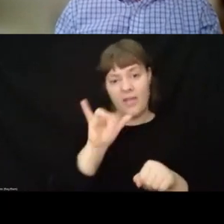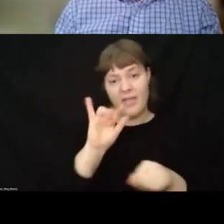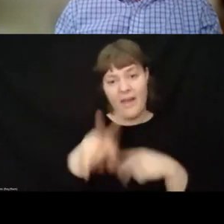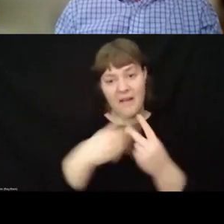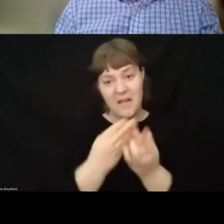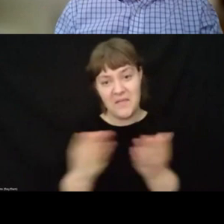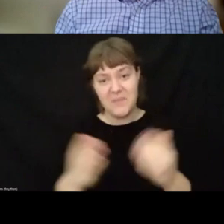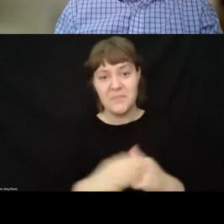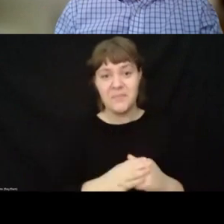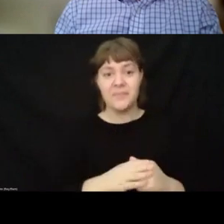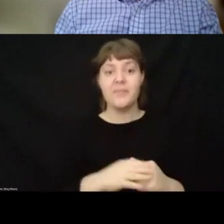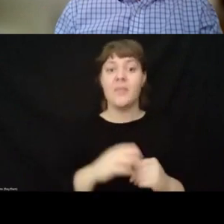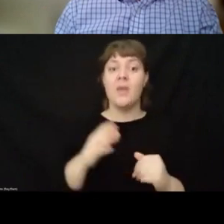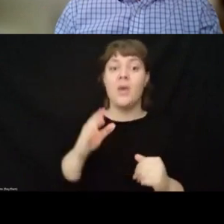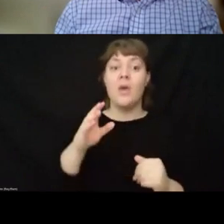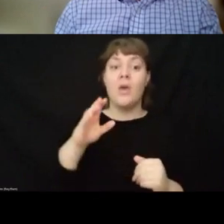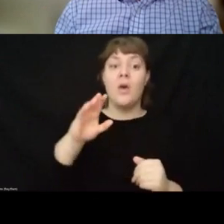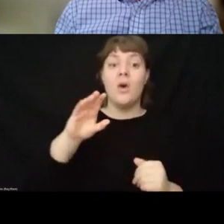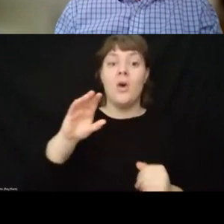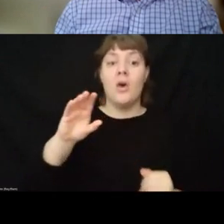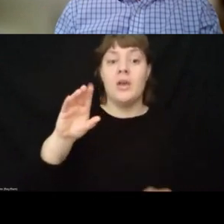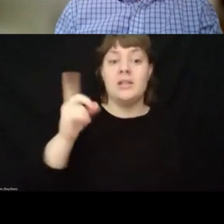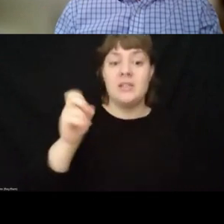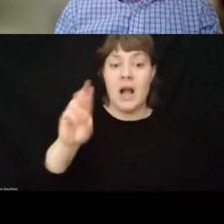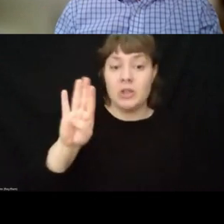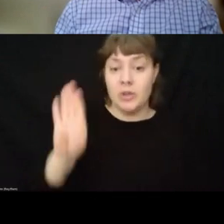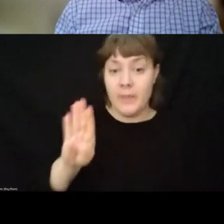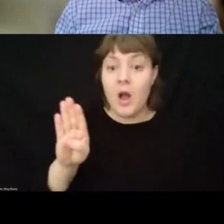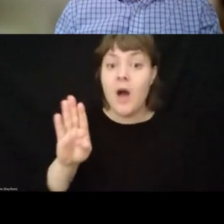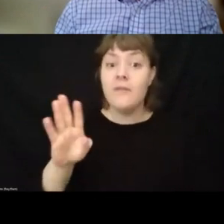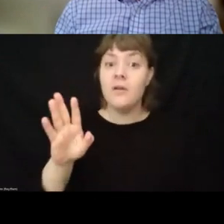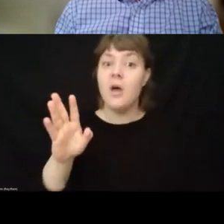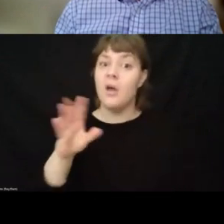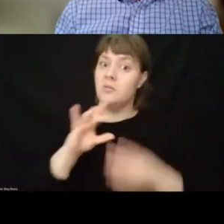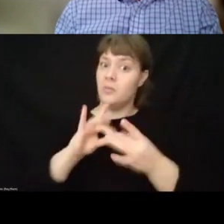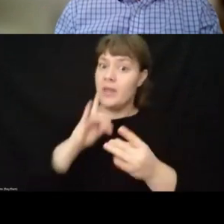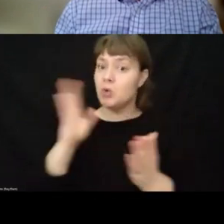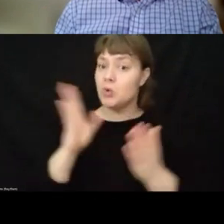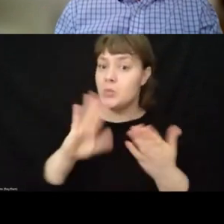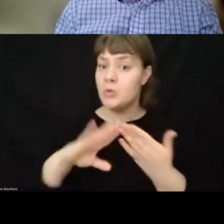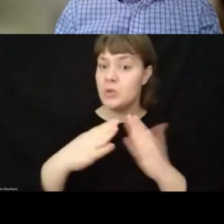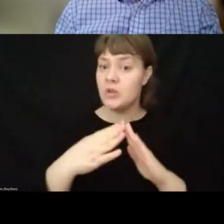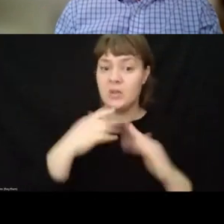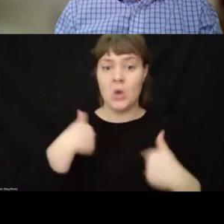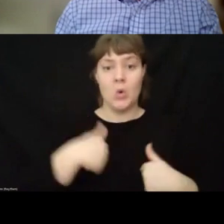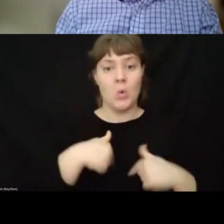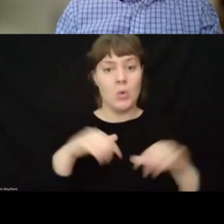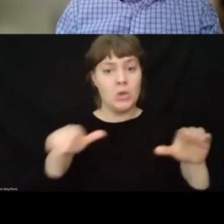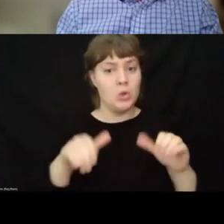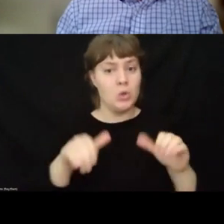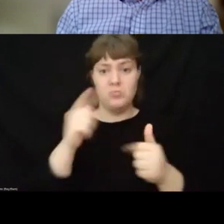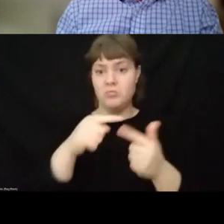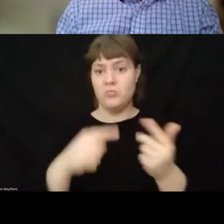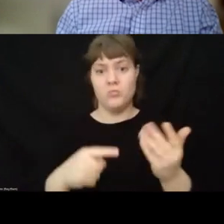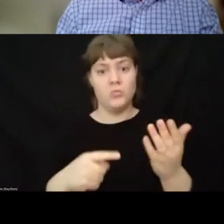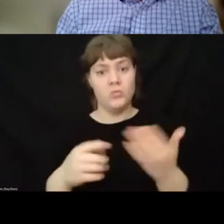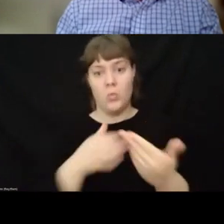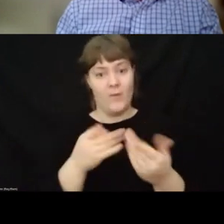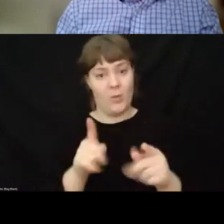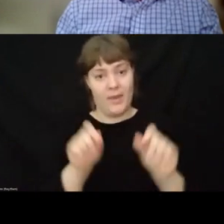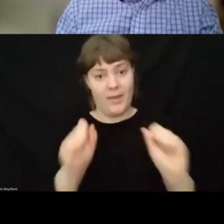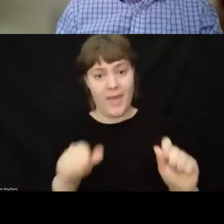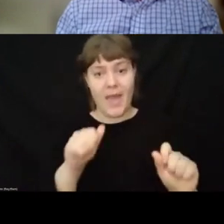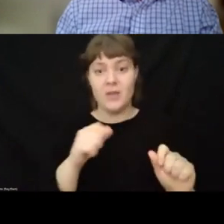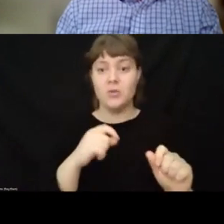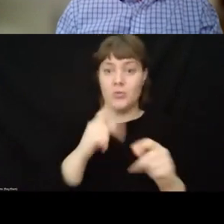just wanted to point out too, as far as our community services, we do whatever we can to keep our services within the community. That